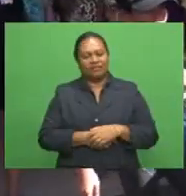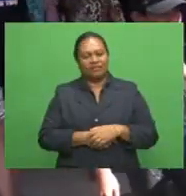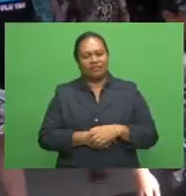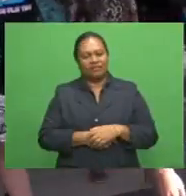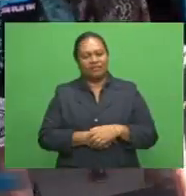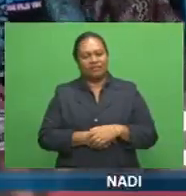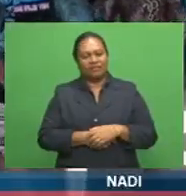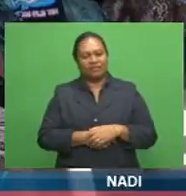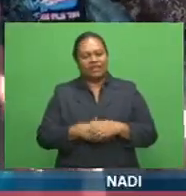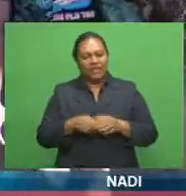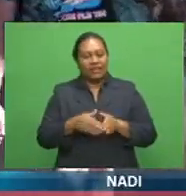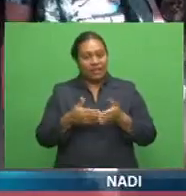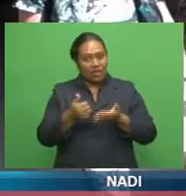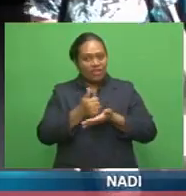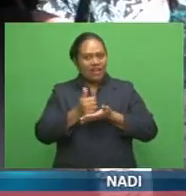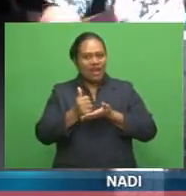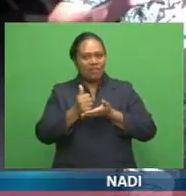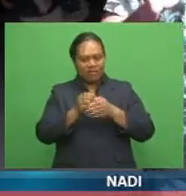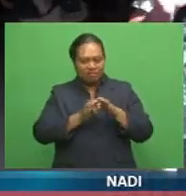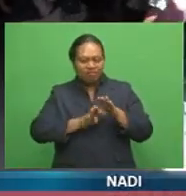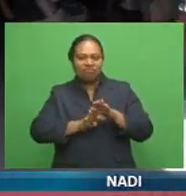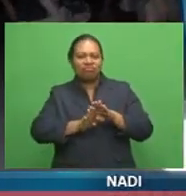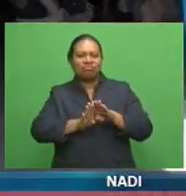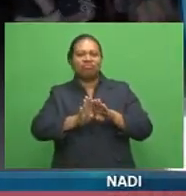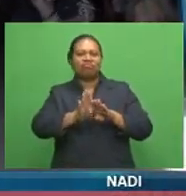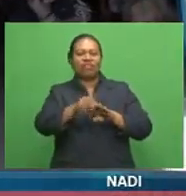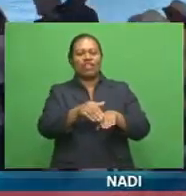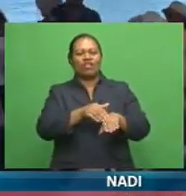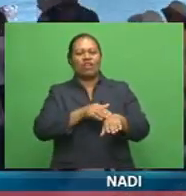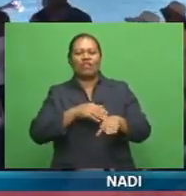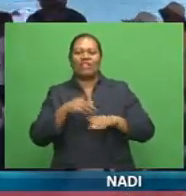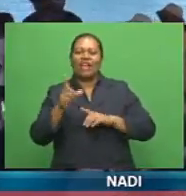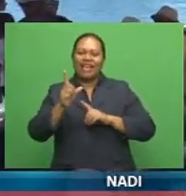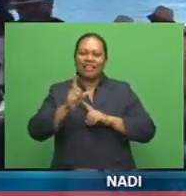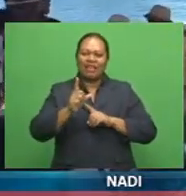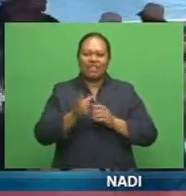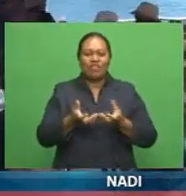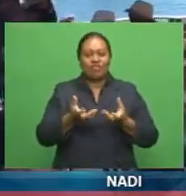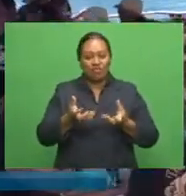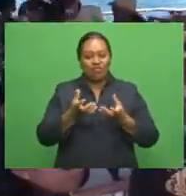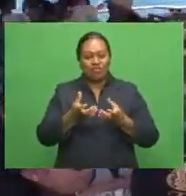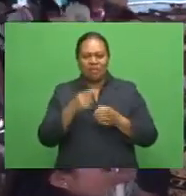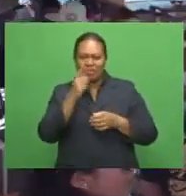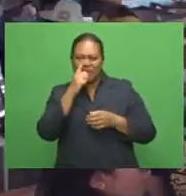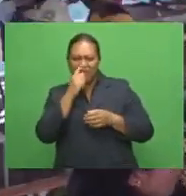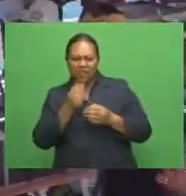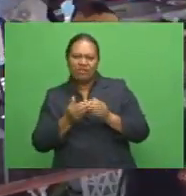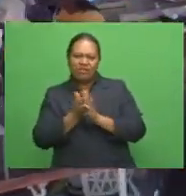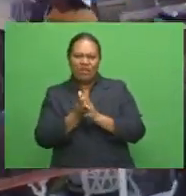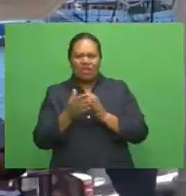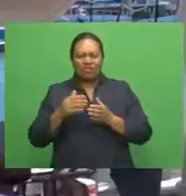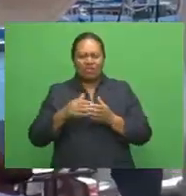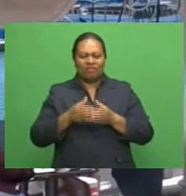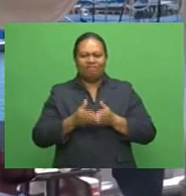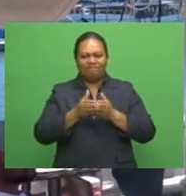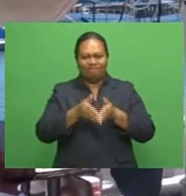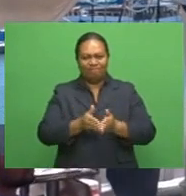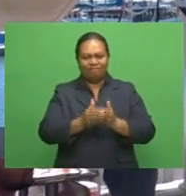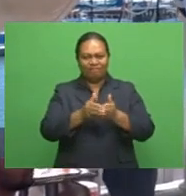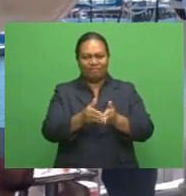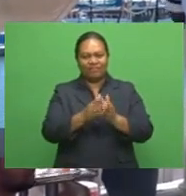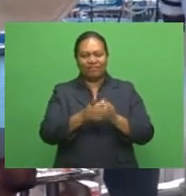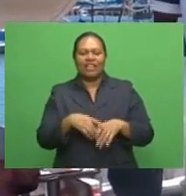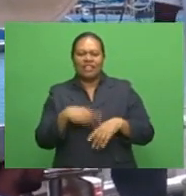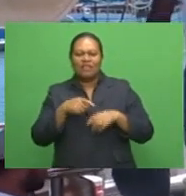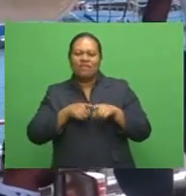The numbers continue to rise each weekend for Captain Cook Cruises as they continue to use different ways to attract locals.